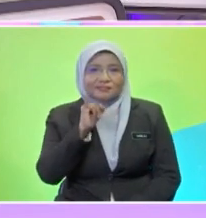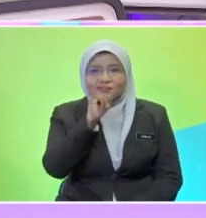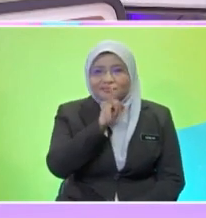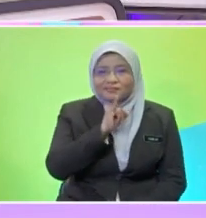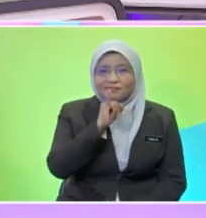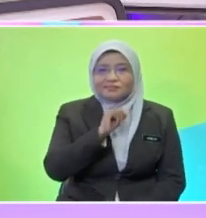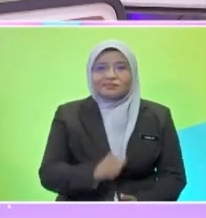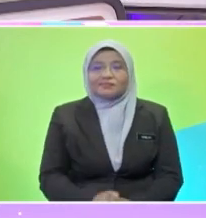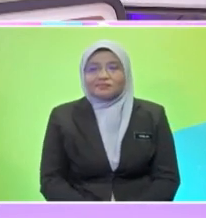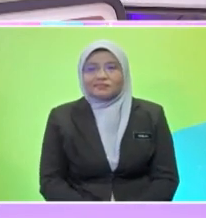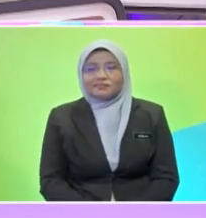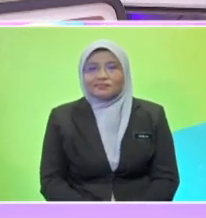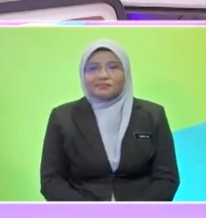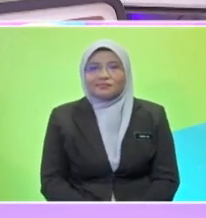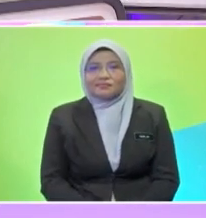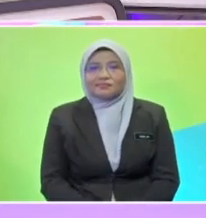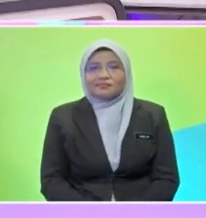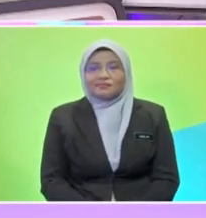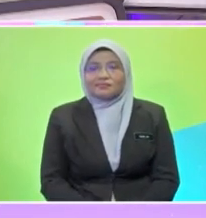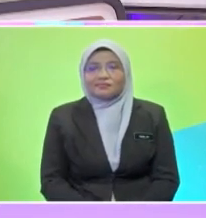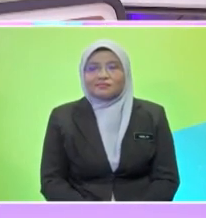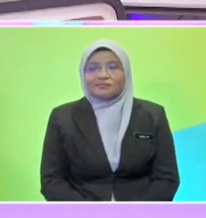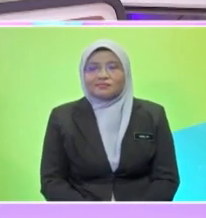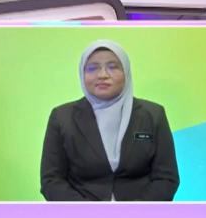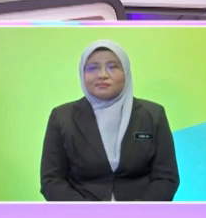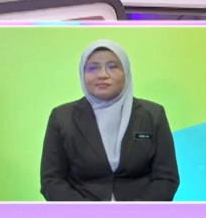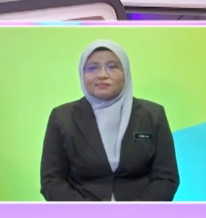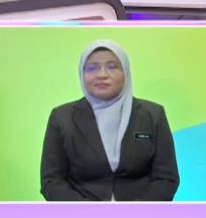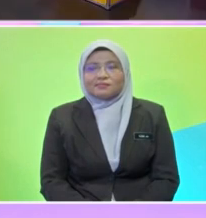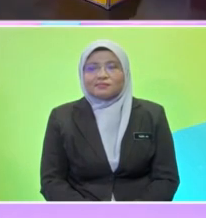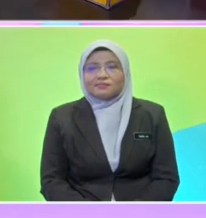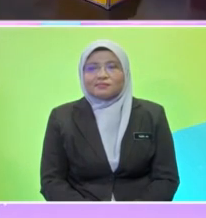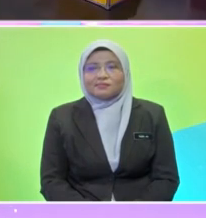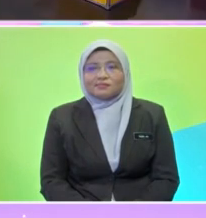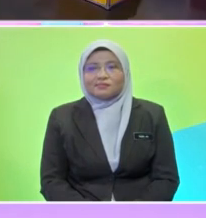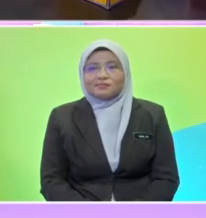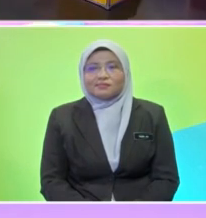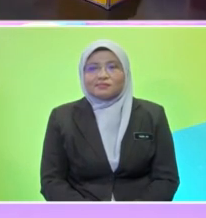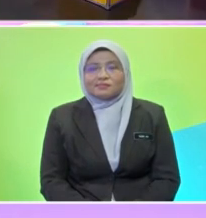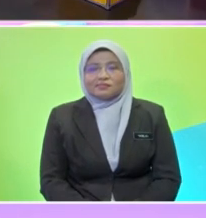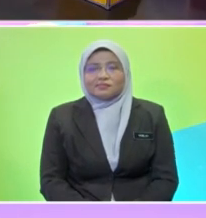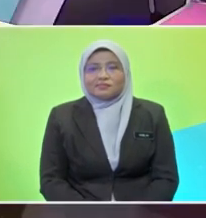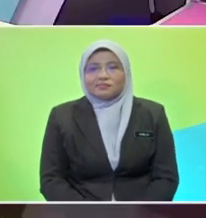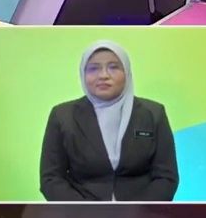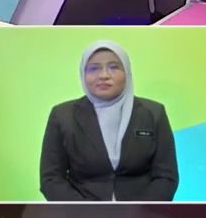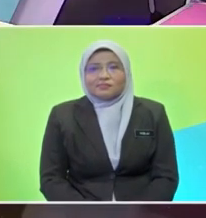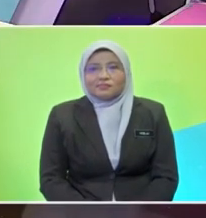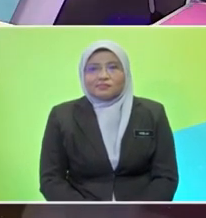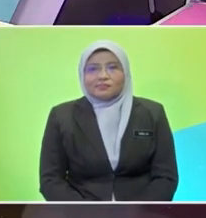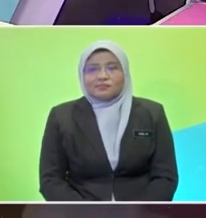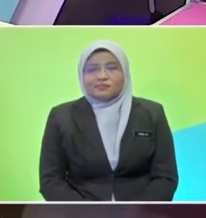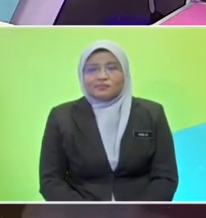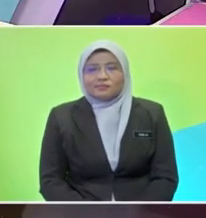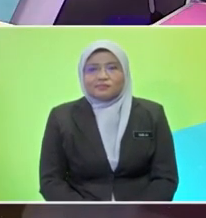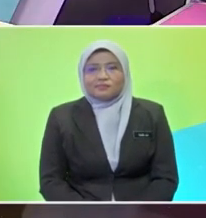singer? I guess, Anif, we're going to find out the answer right after this. We have to clear our throats a